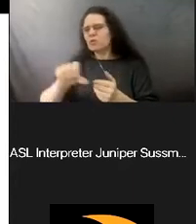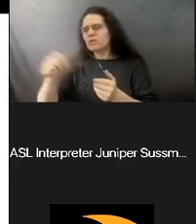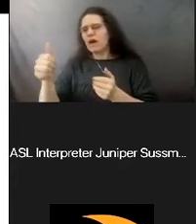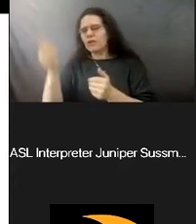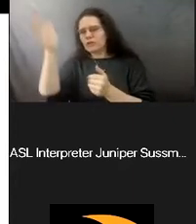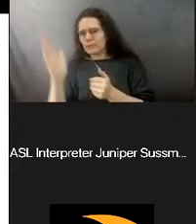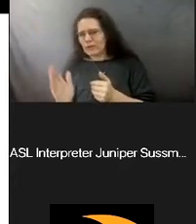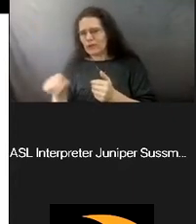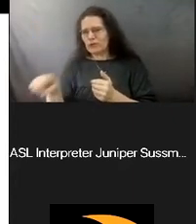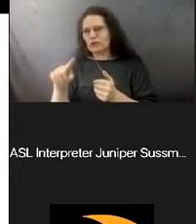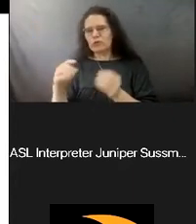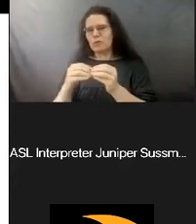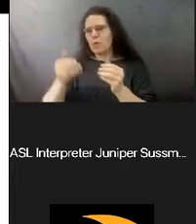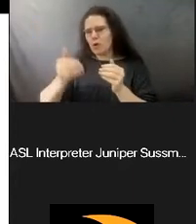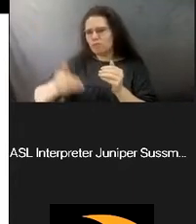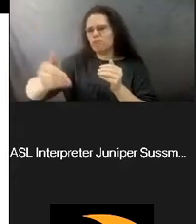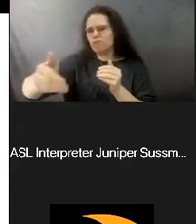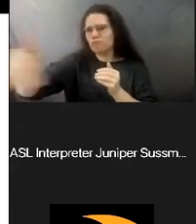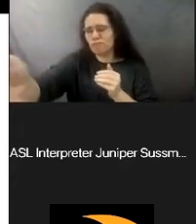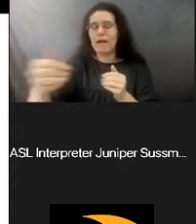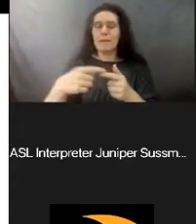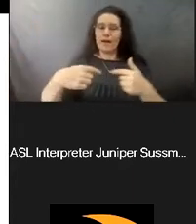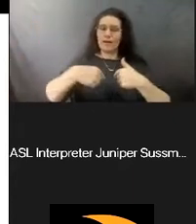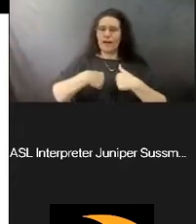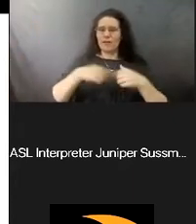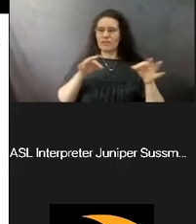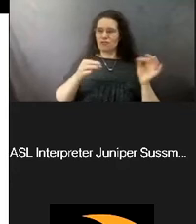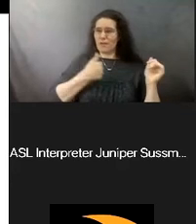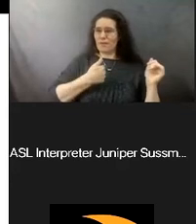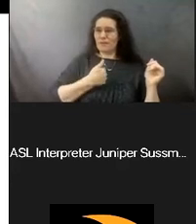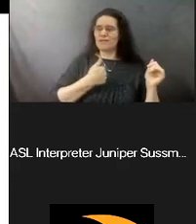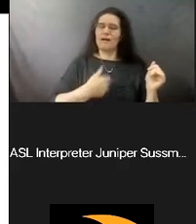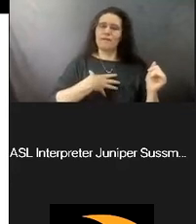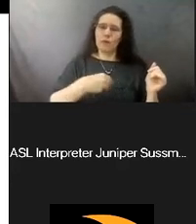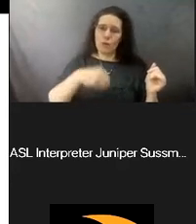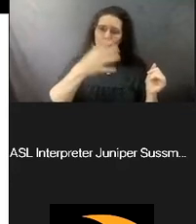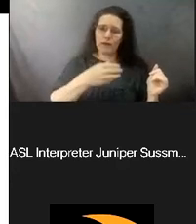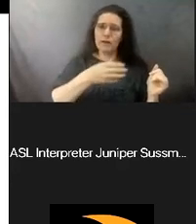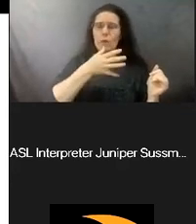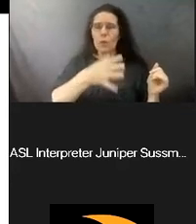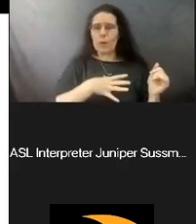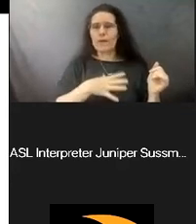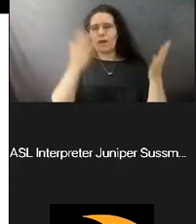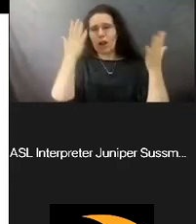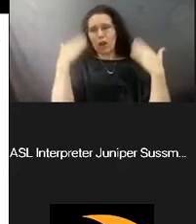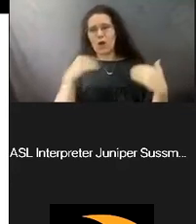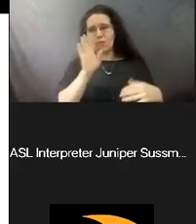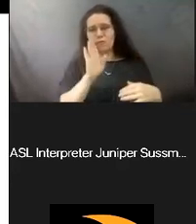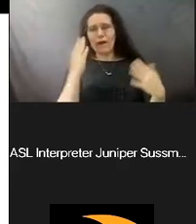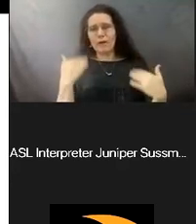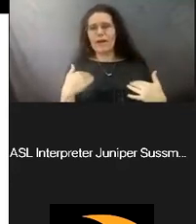introduce themselves. But just to let you know, I am a white woman with long, straight, medium brown hair, brown eyes, wearing a